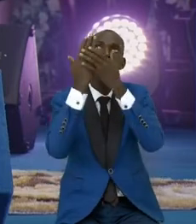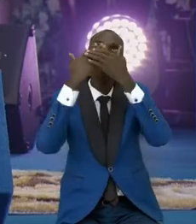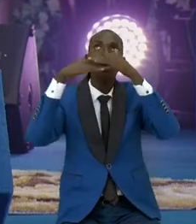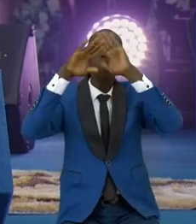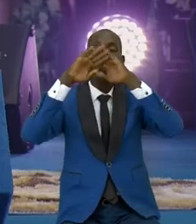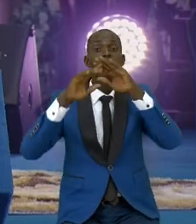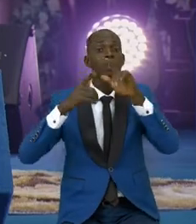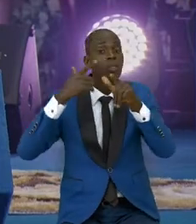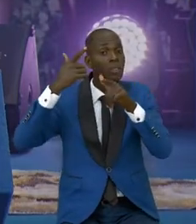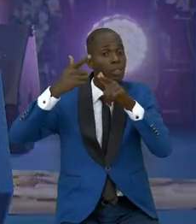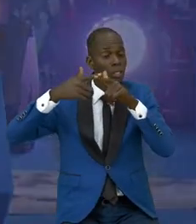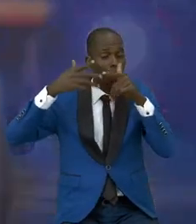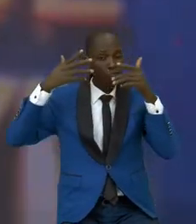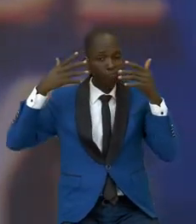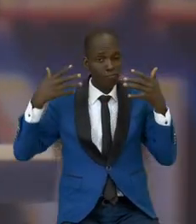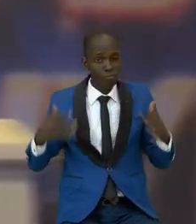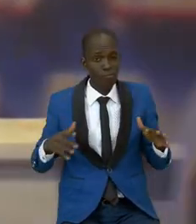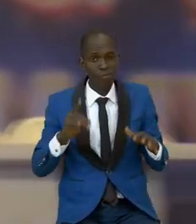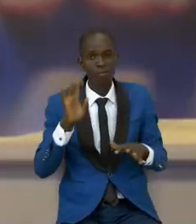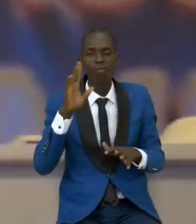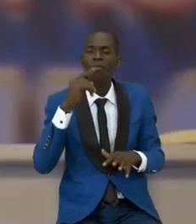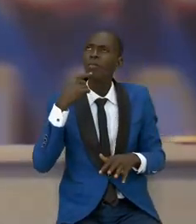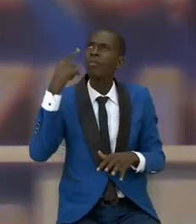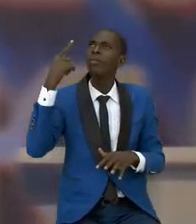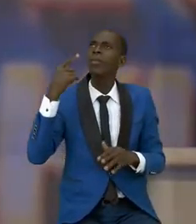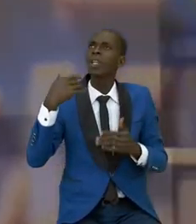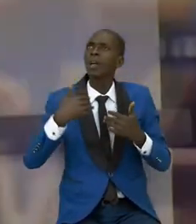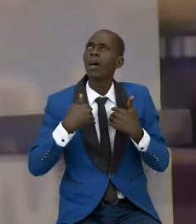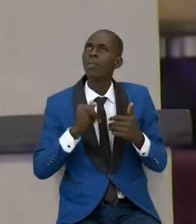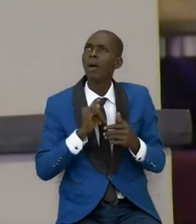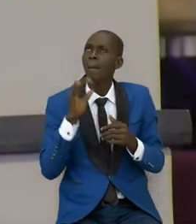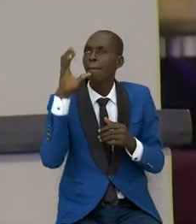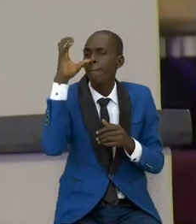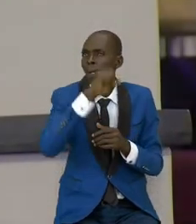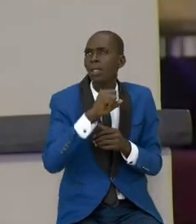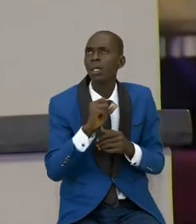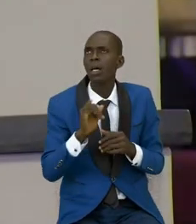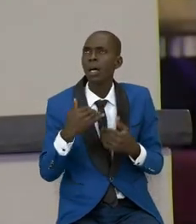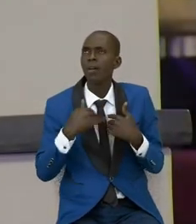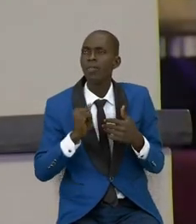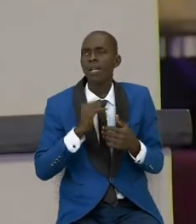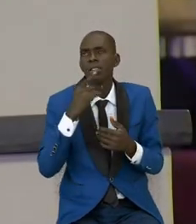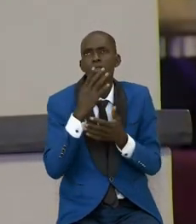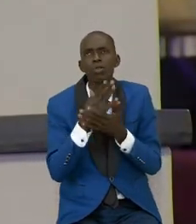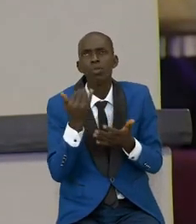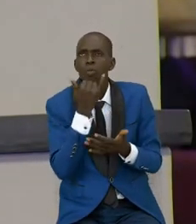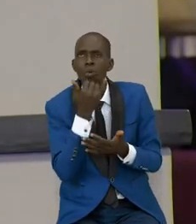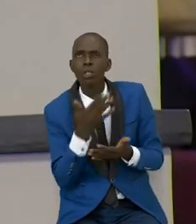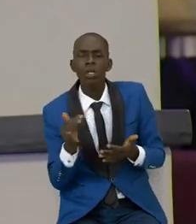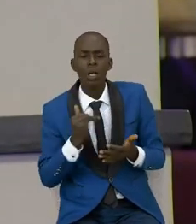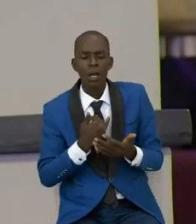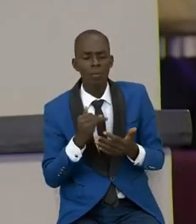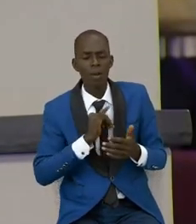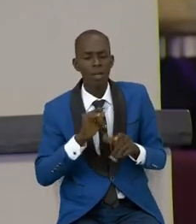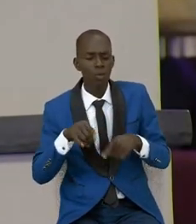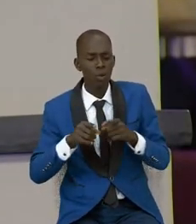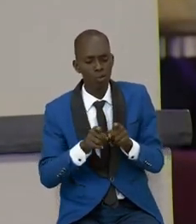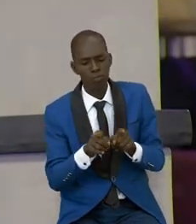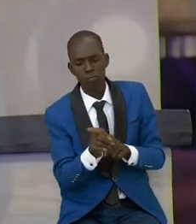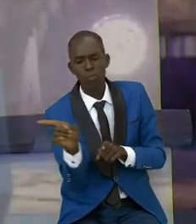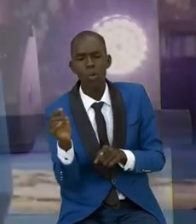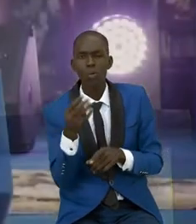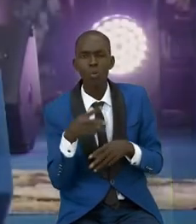then you tell him, have I missed my way? Have I said something wrong? Have I gone in the wrong direction? And you are